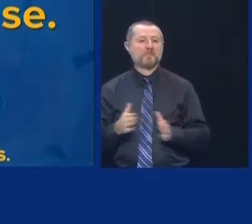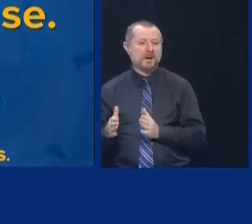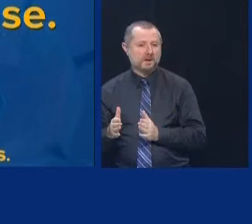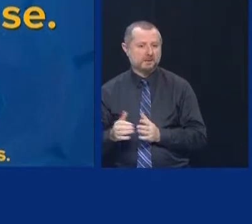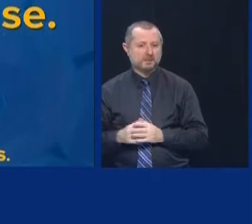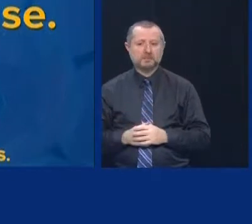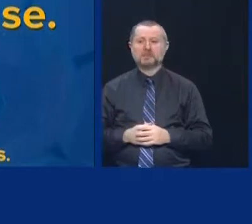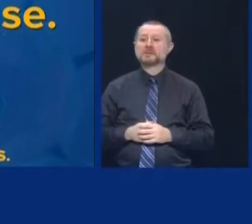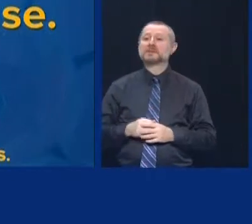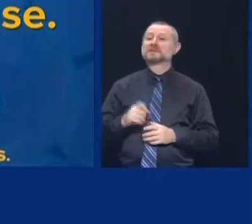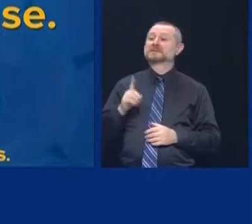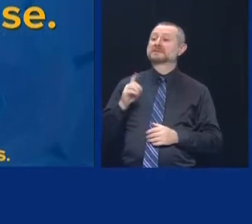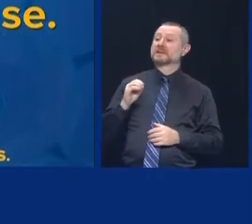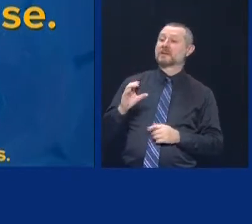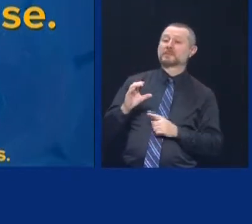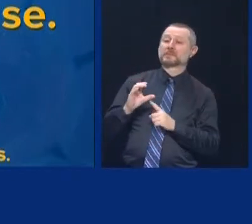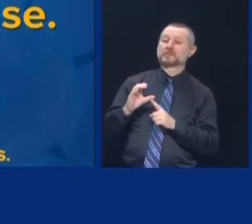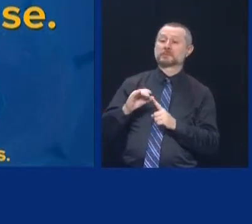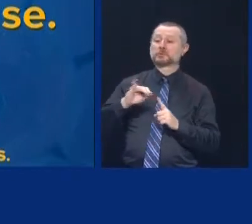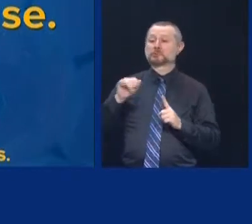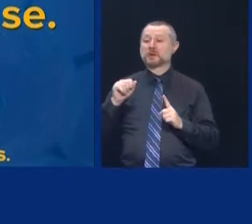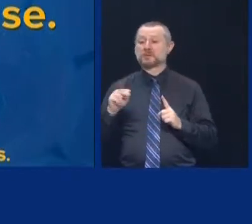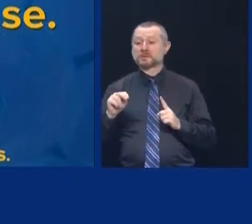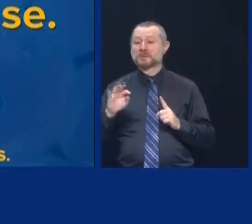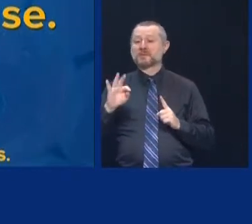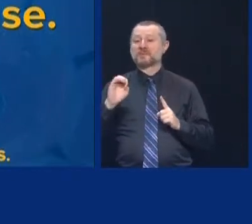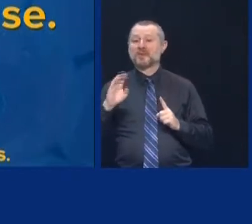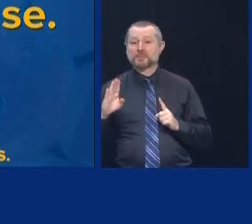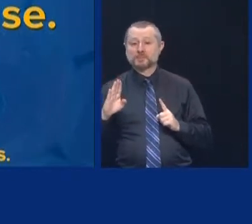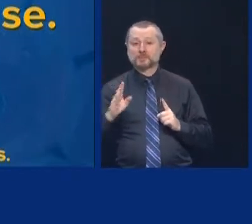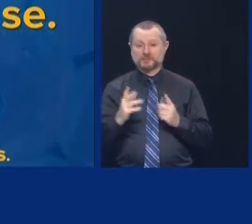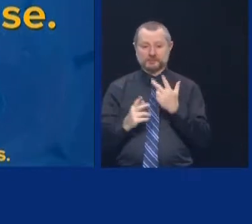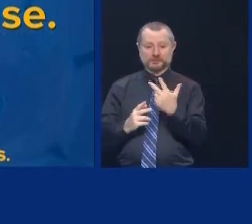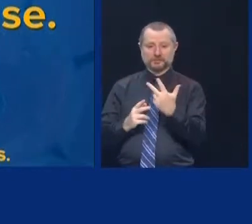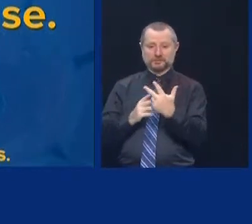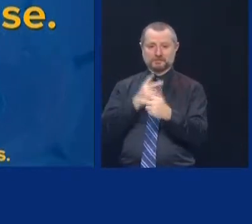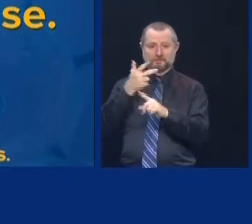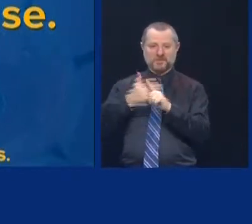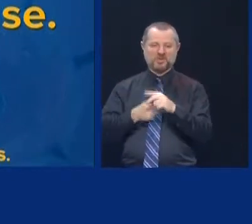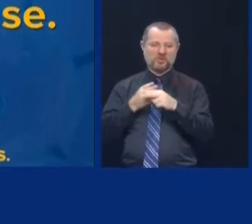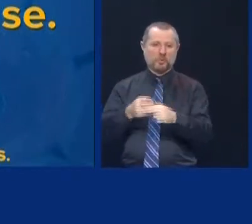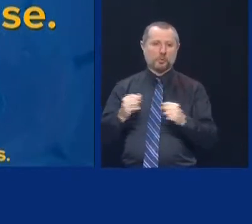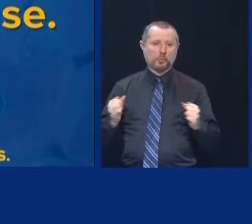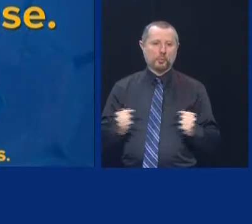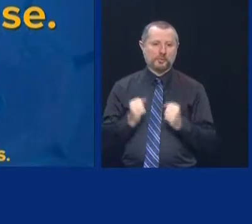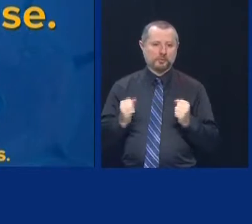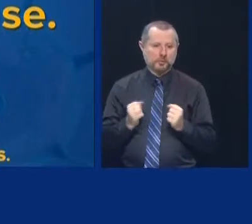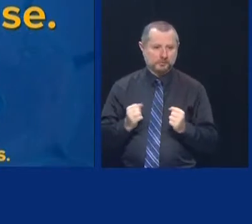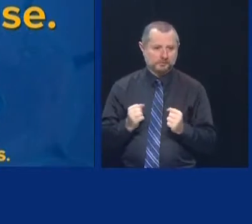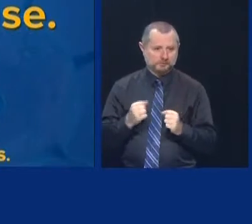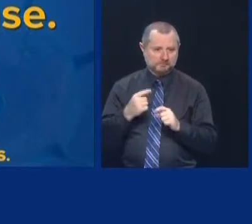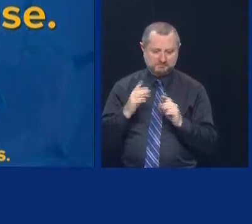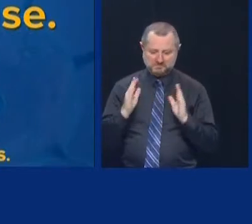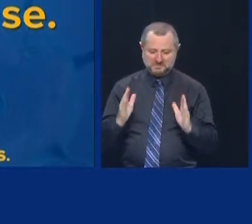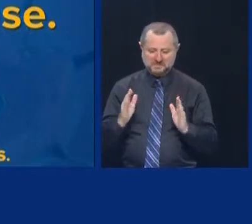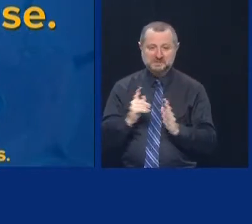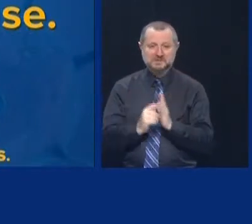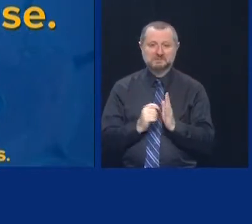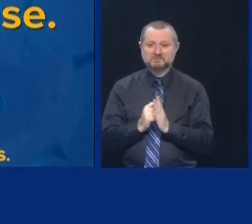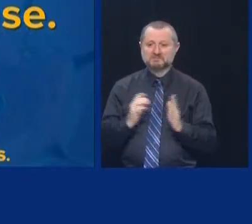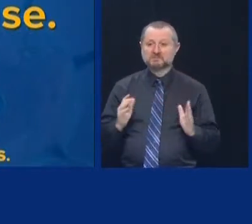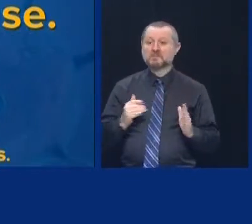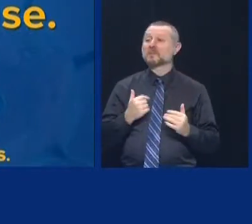December, January, February is what we're looking at. First thing we want to do as we're preparing the plan,